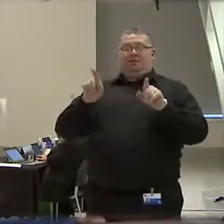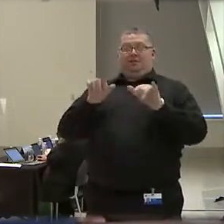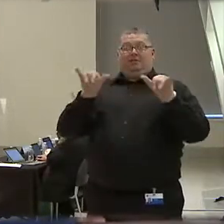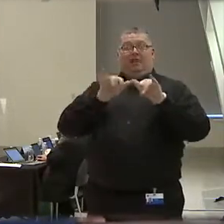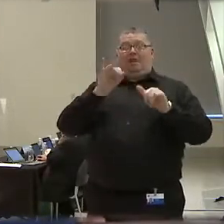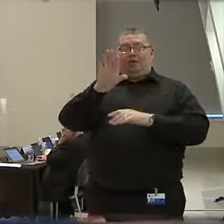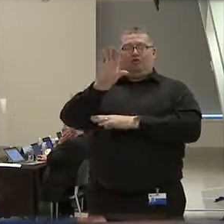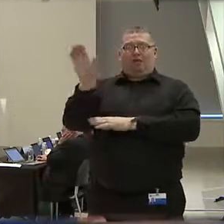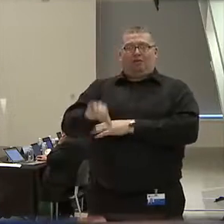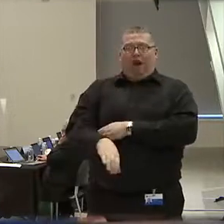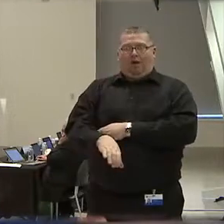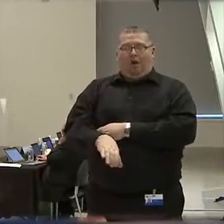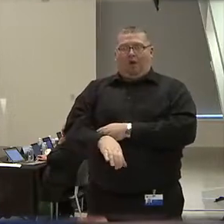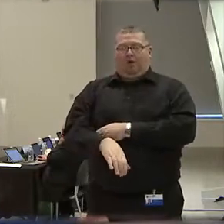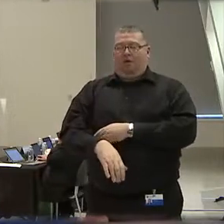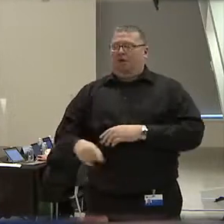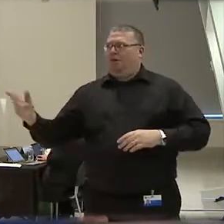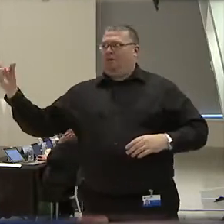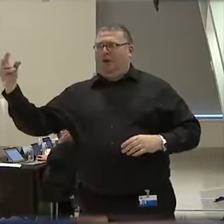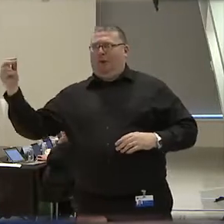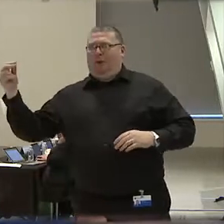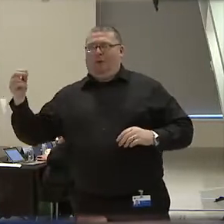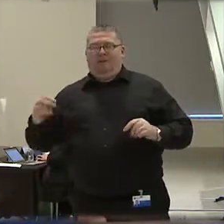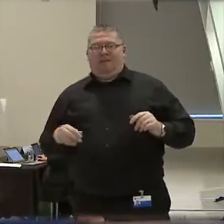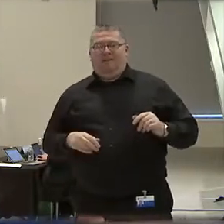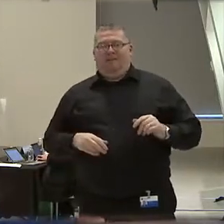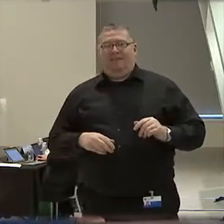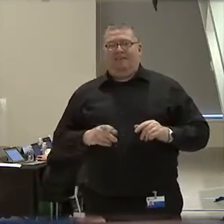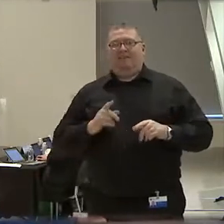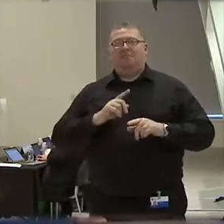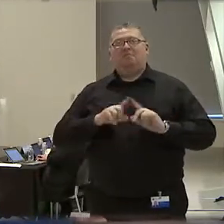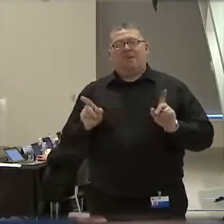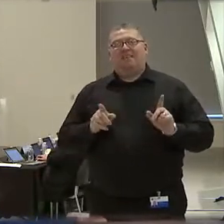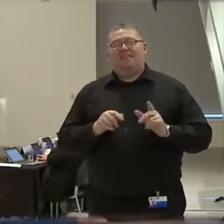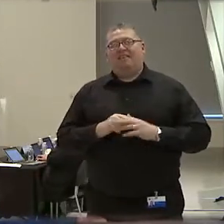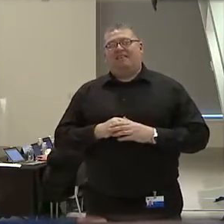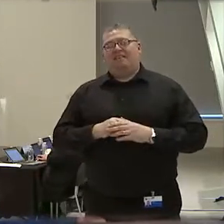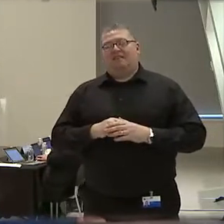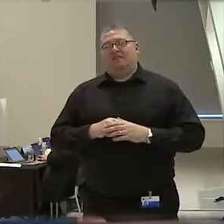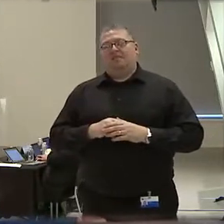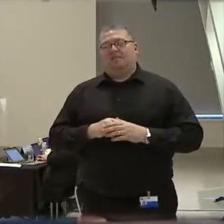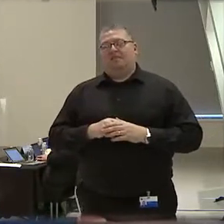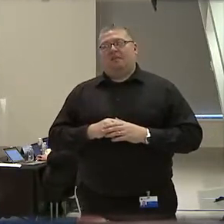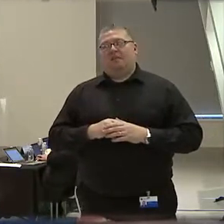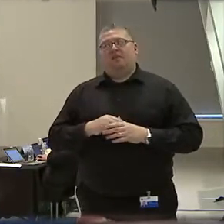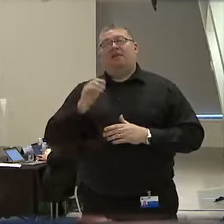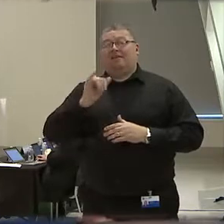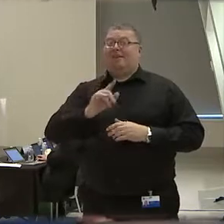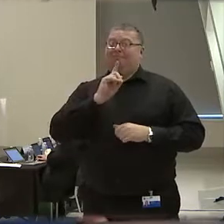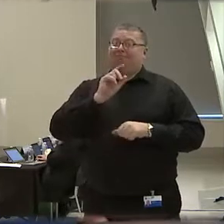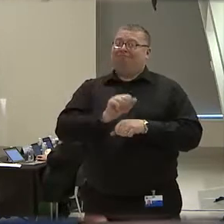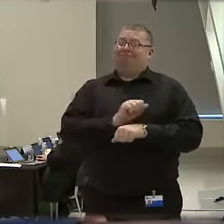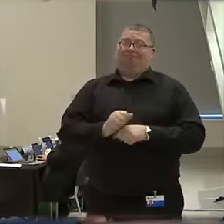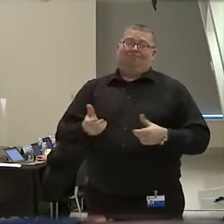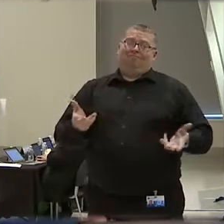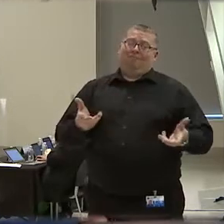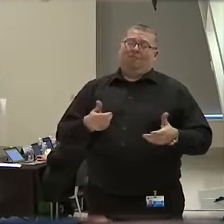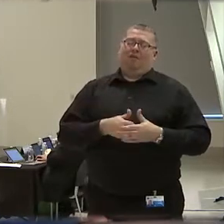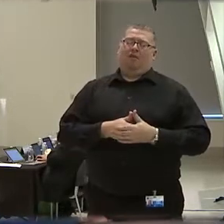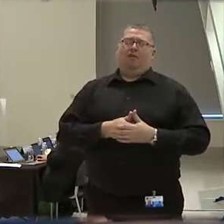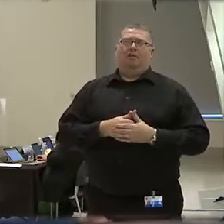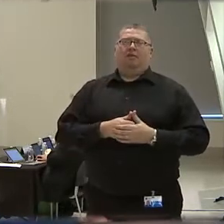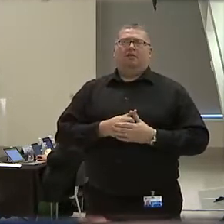No, New York's actually. Yeah. So that's the reality of it. Is